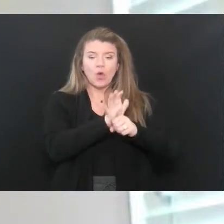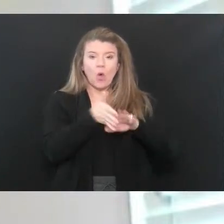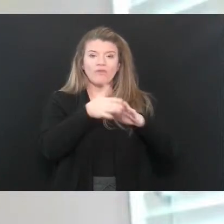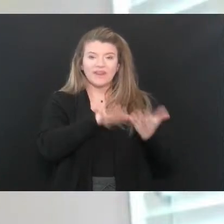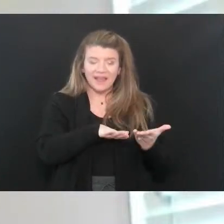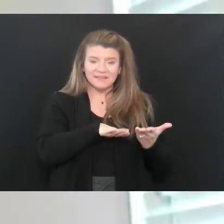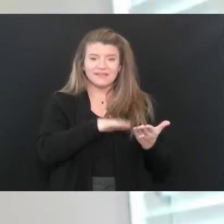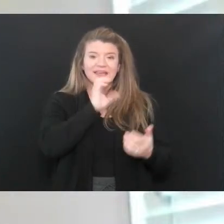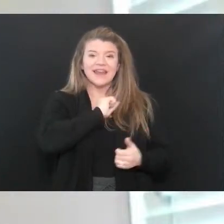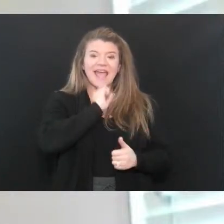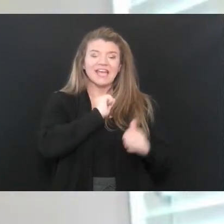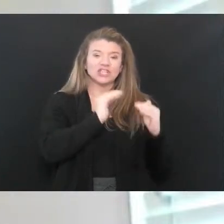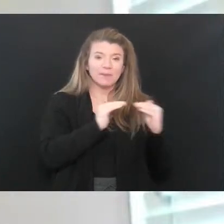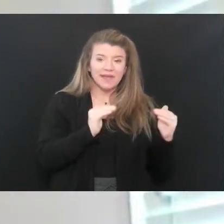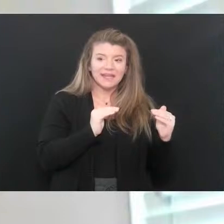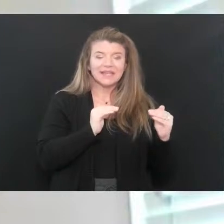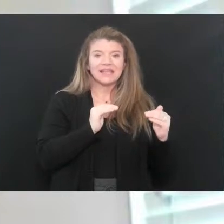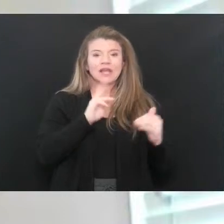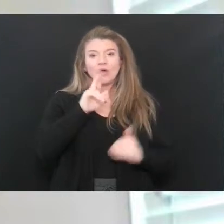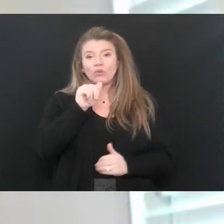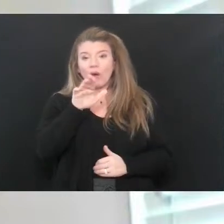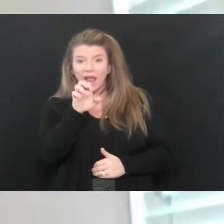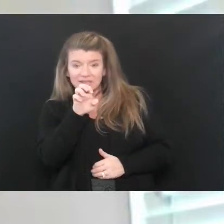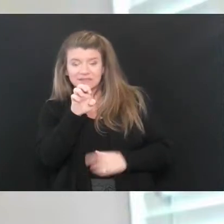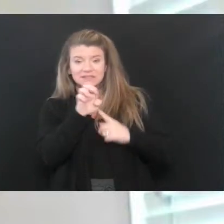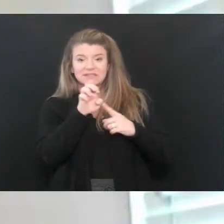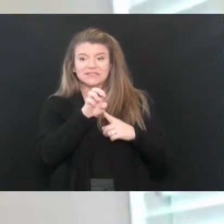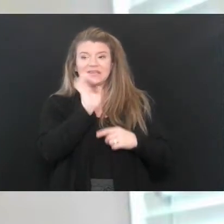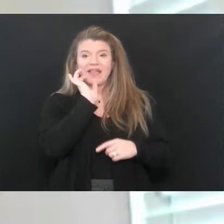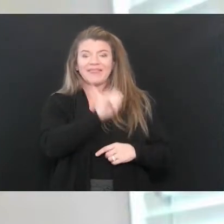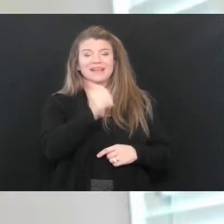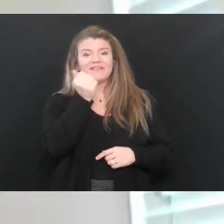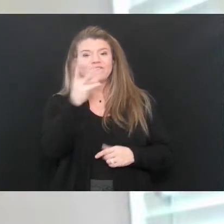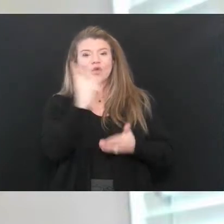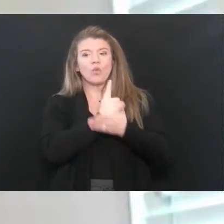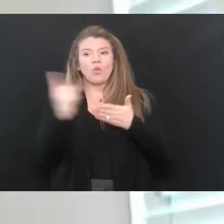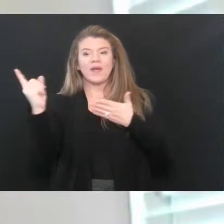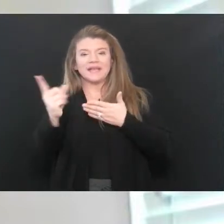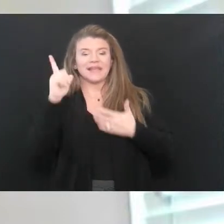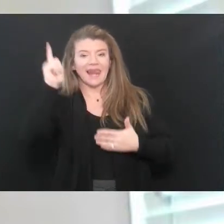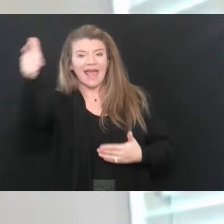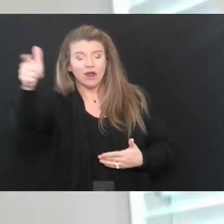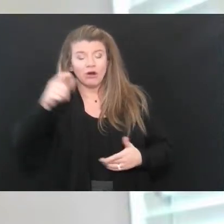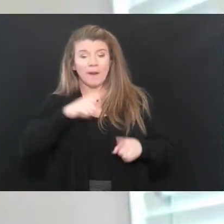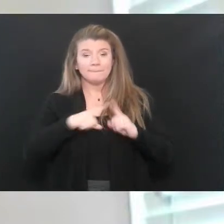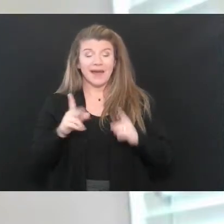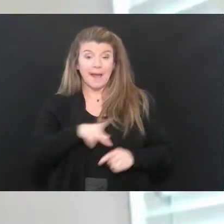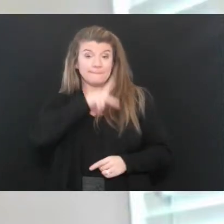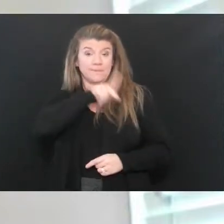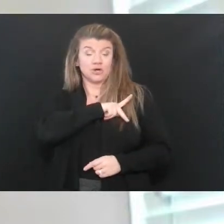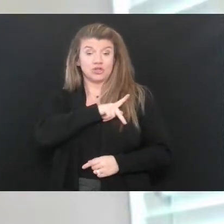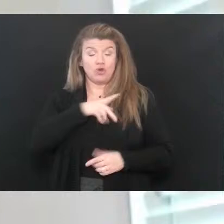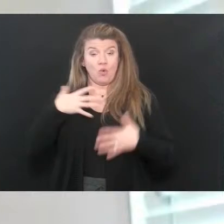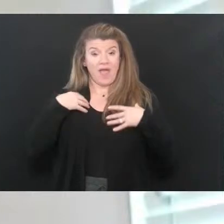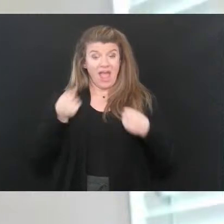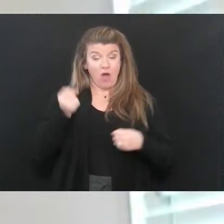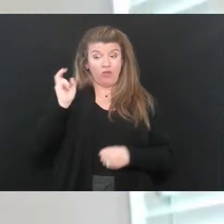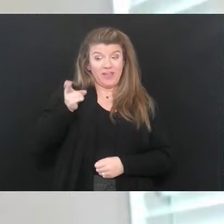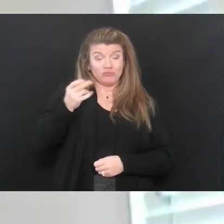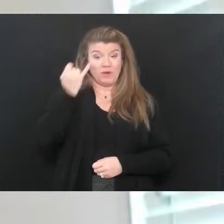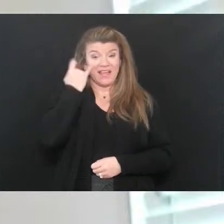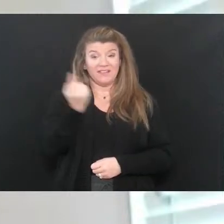and age limit and race that does come out, a couple weeks afterwards. But to get into a personal health history, whether or not someone